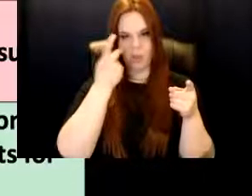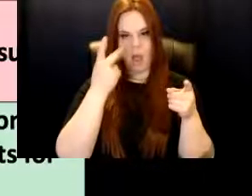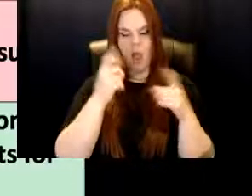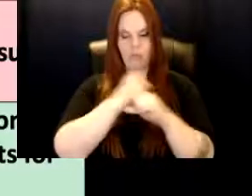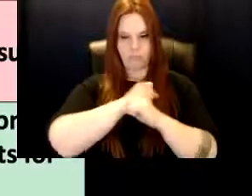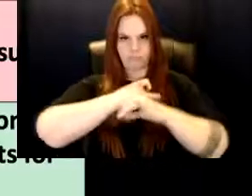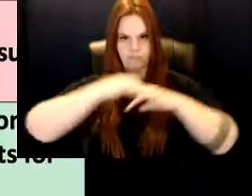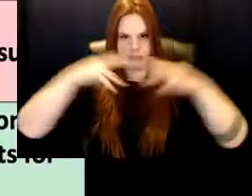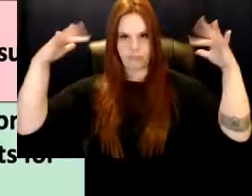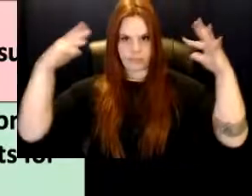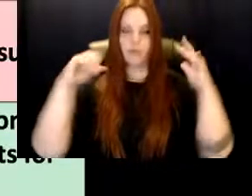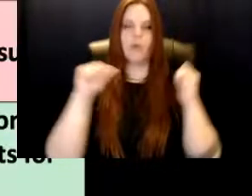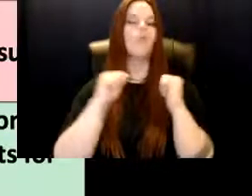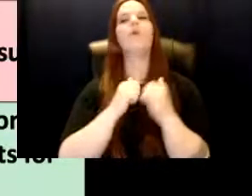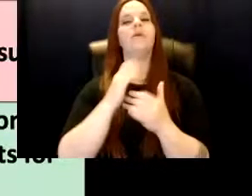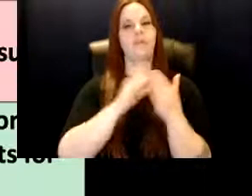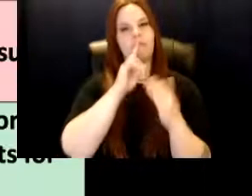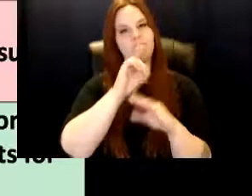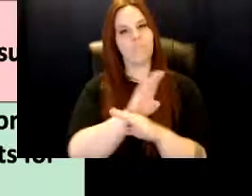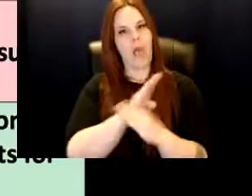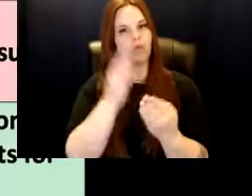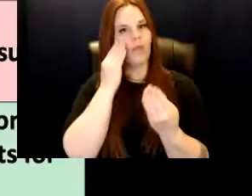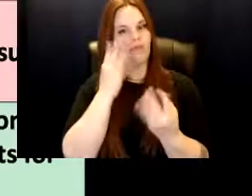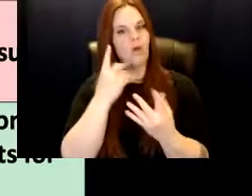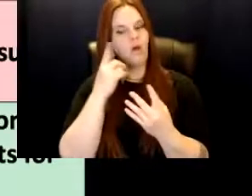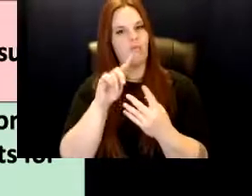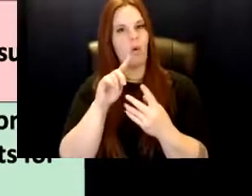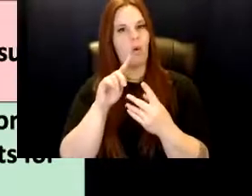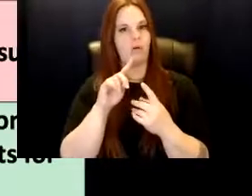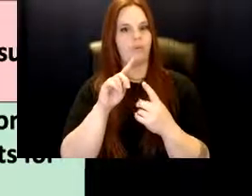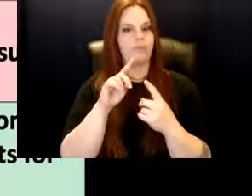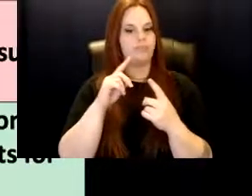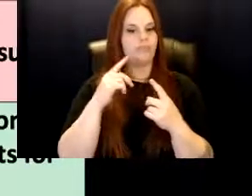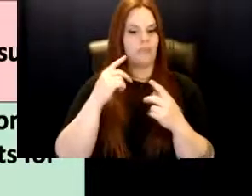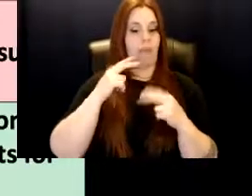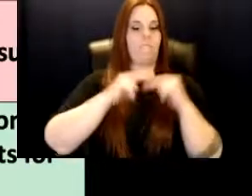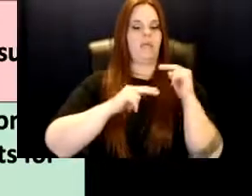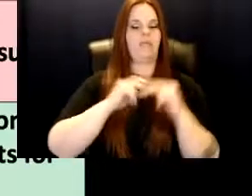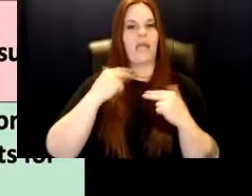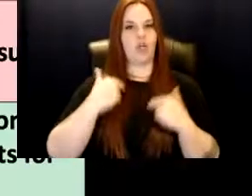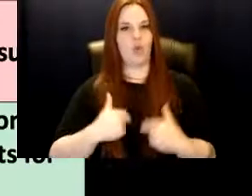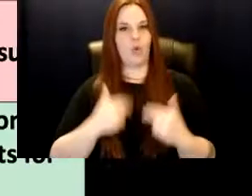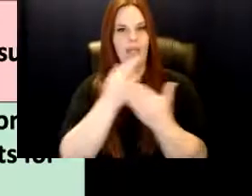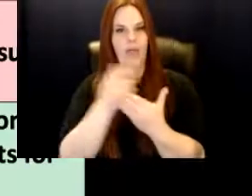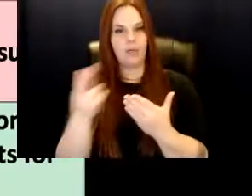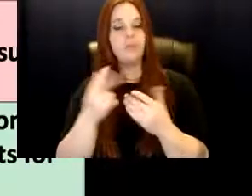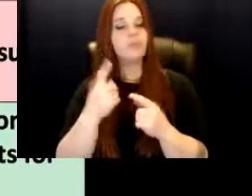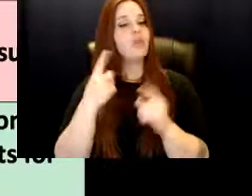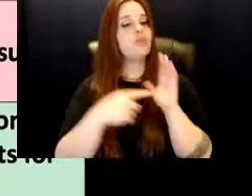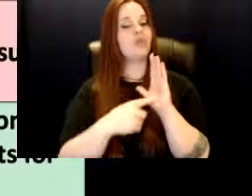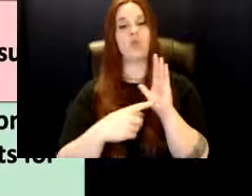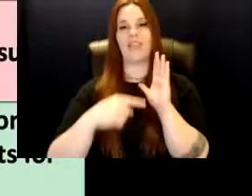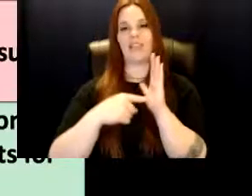with some of the actual information just for built and human capital, and showing the examples we used to